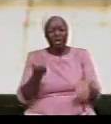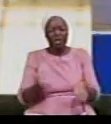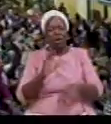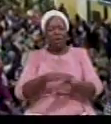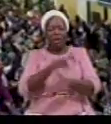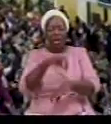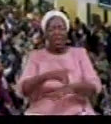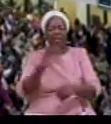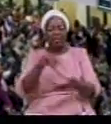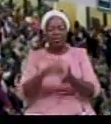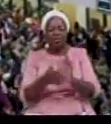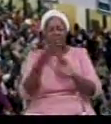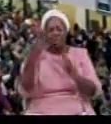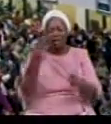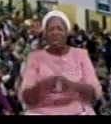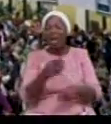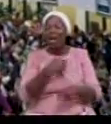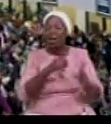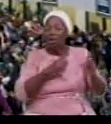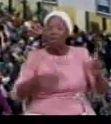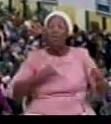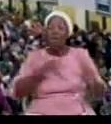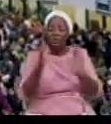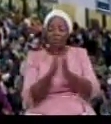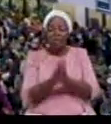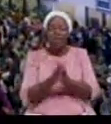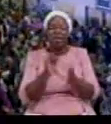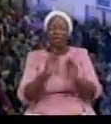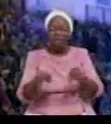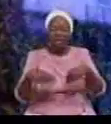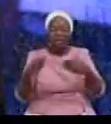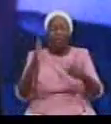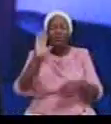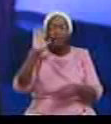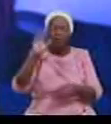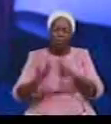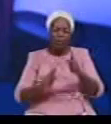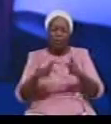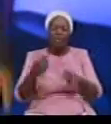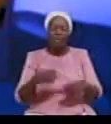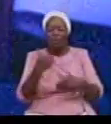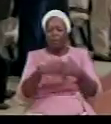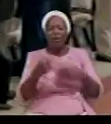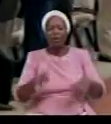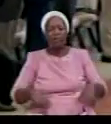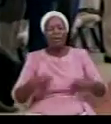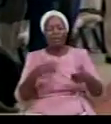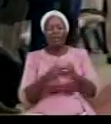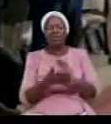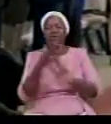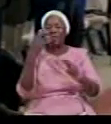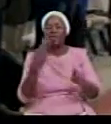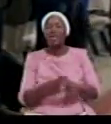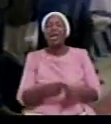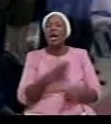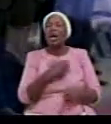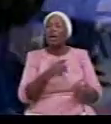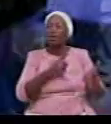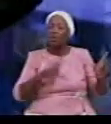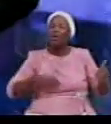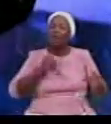name. And Lord, I pray, grant your people the bread of life. And Lord, I pray